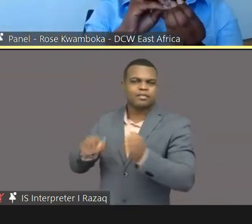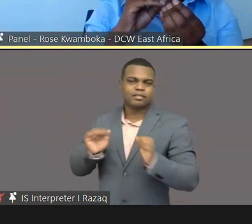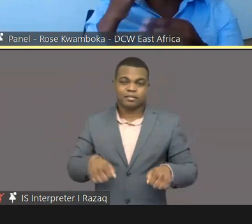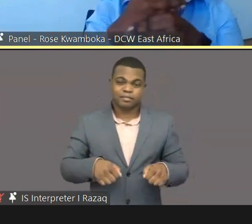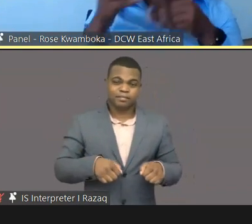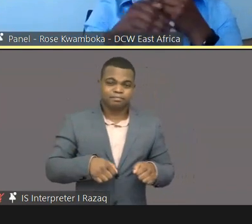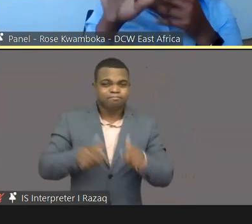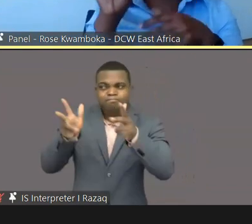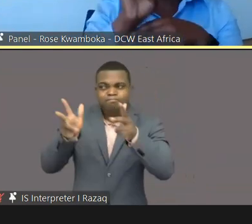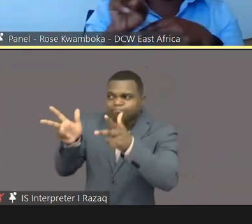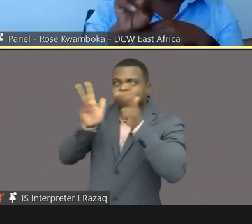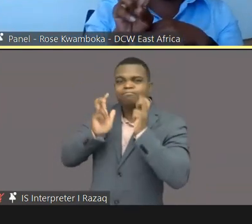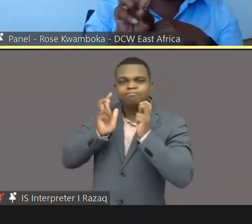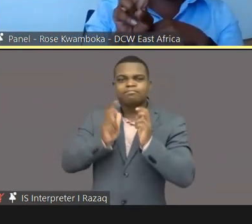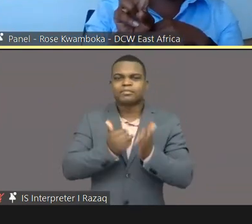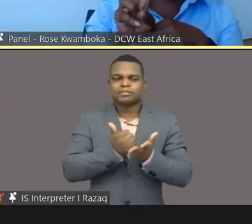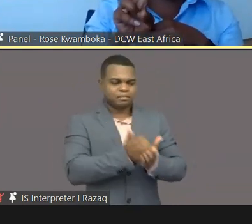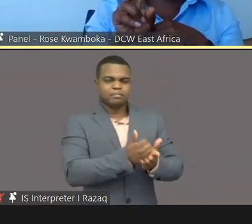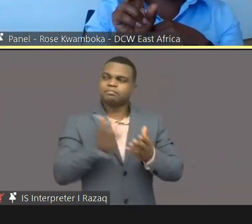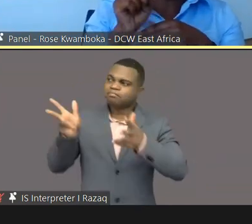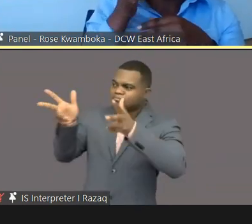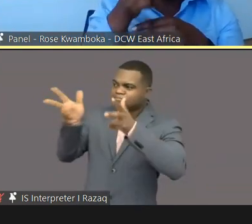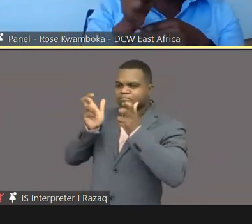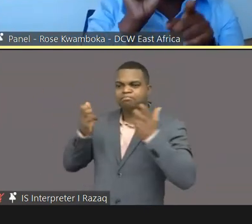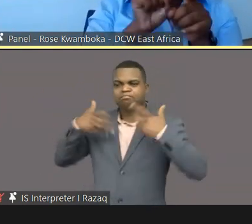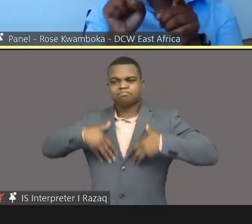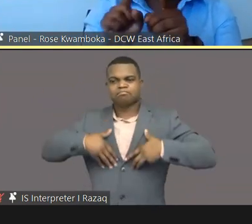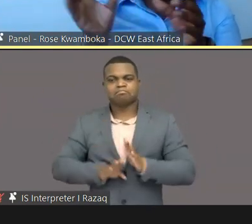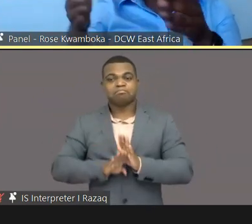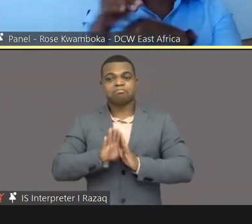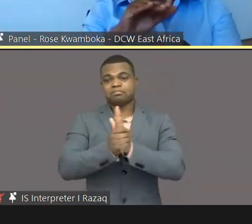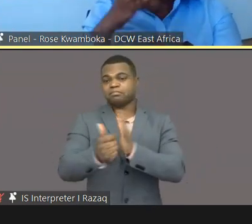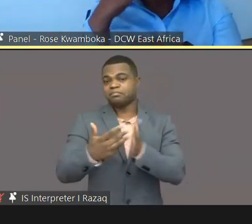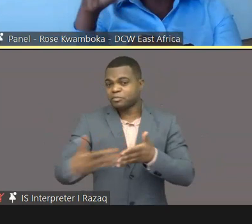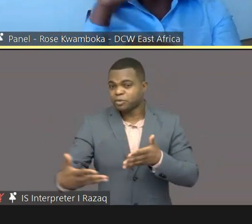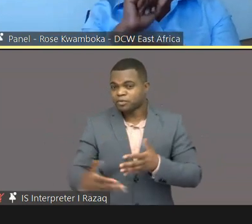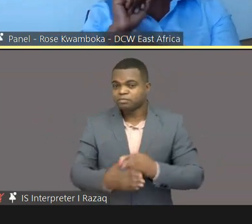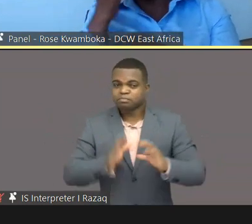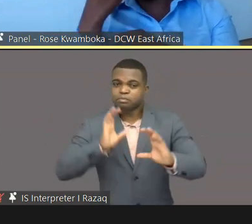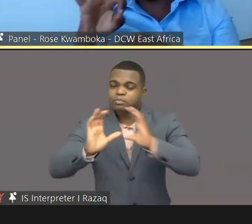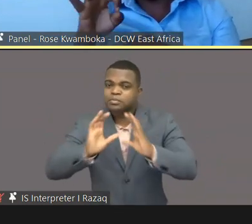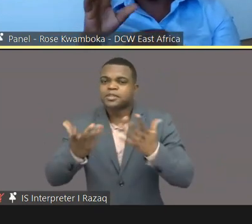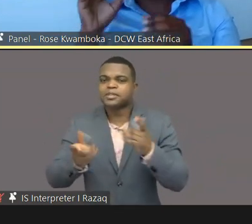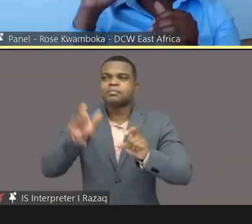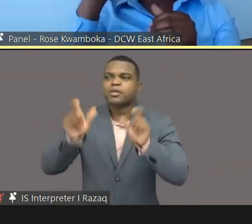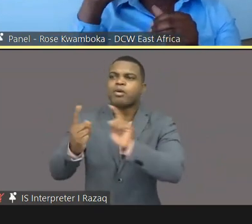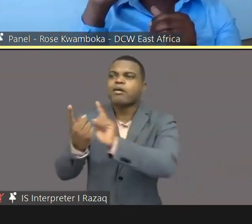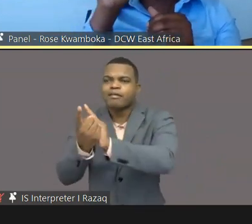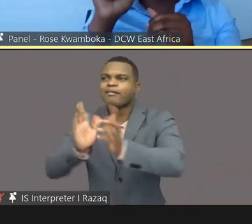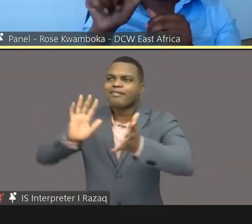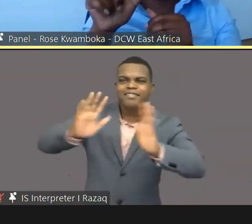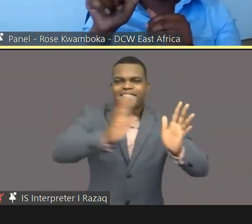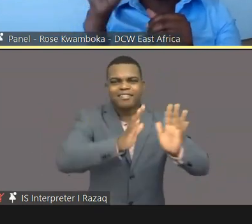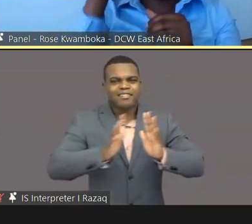deaf child become more vocabulary oriented and build their vocabulary. And it will also cover